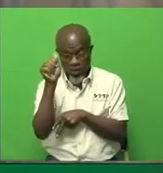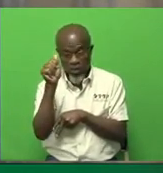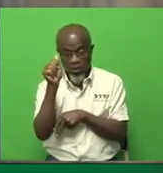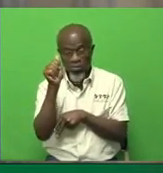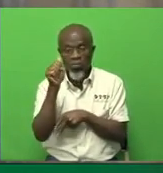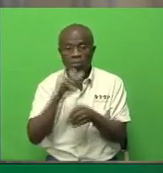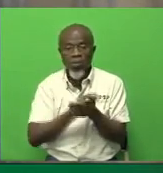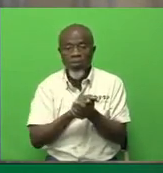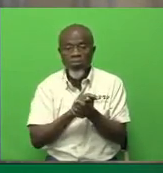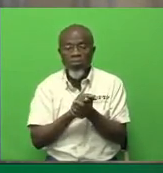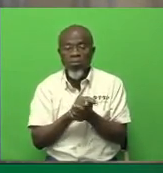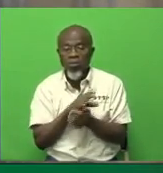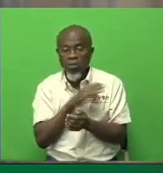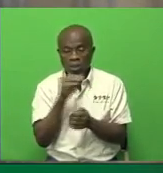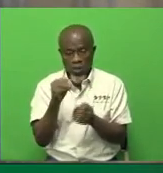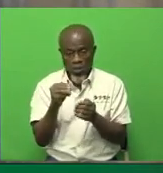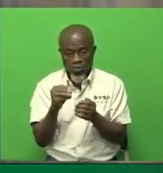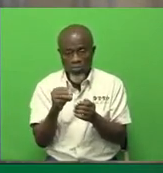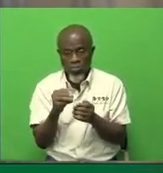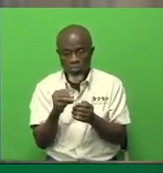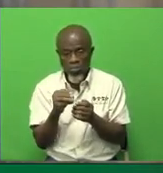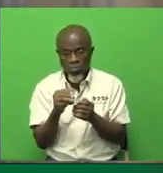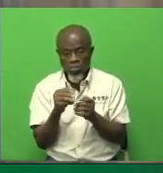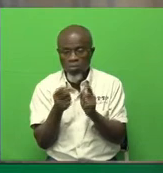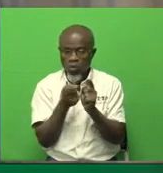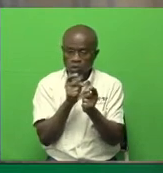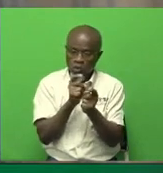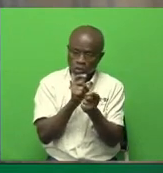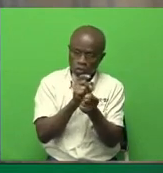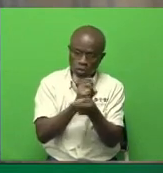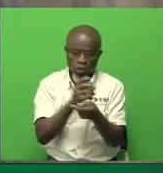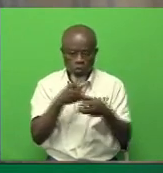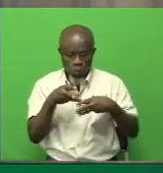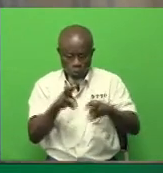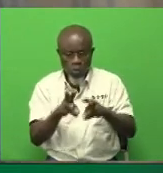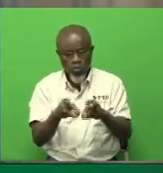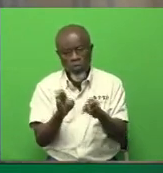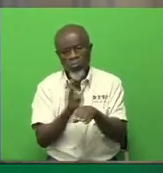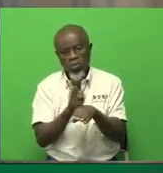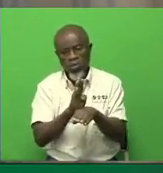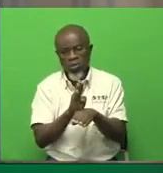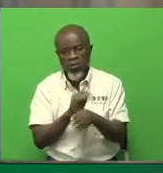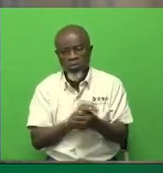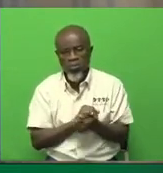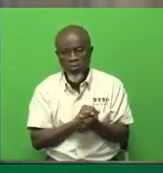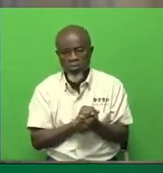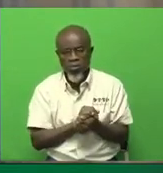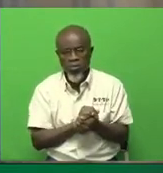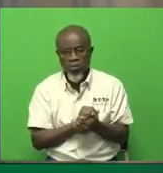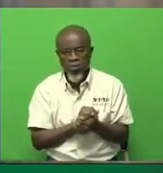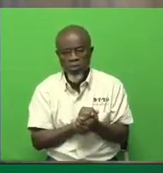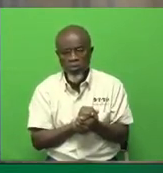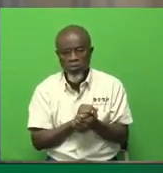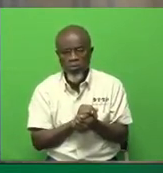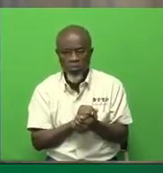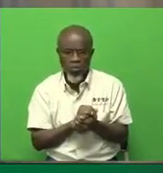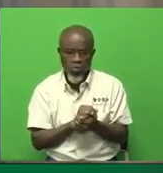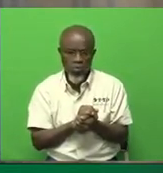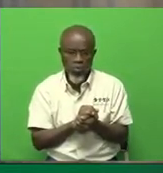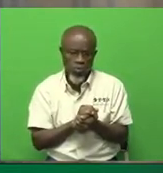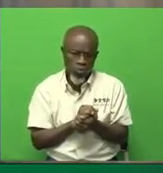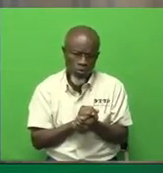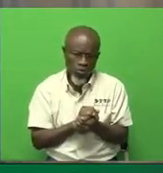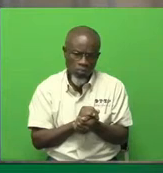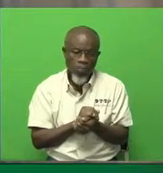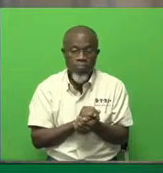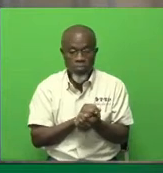footprint while adding to environmental resiliency our fifth economic booster for the economy and it's recovery